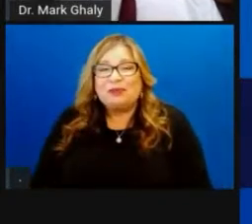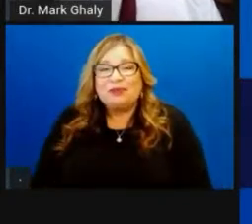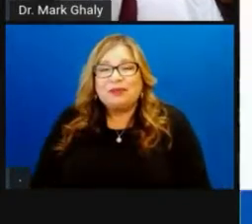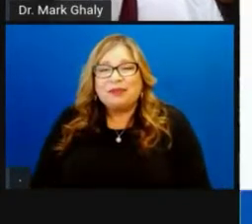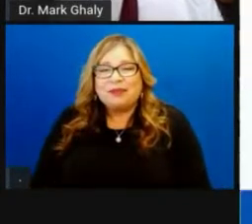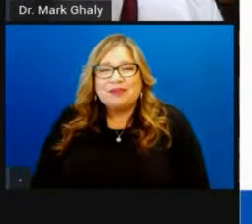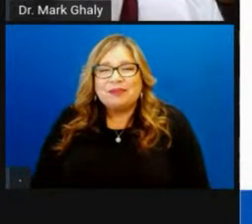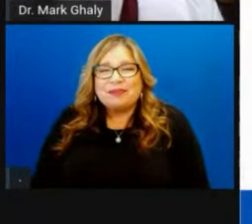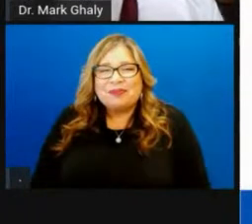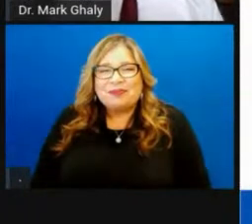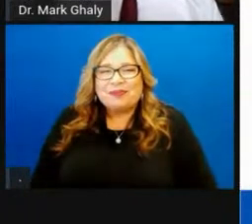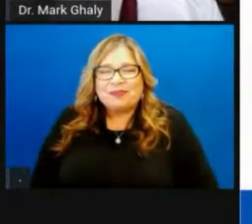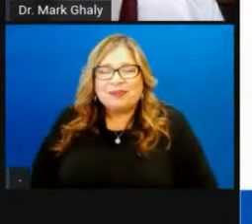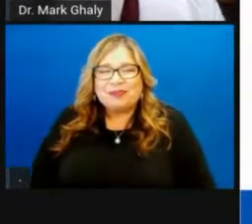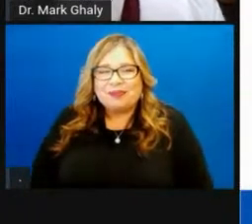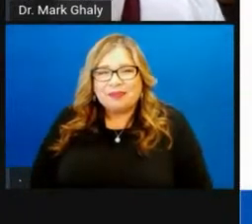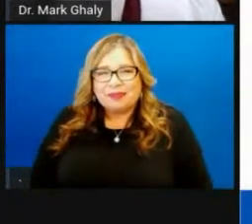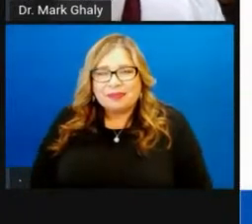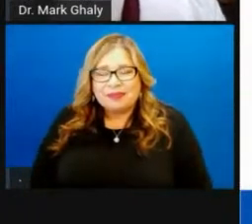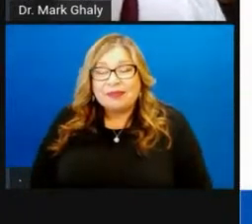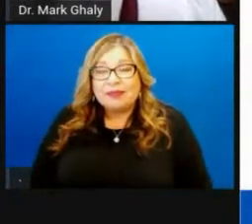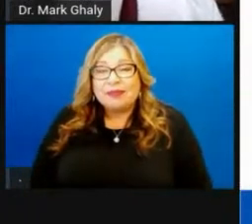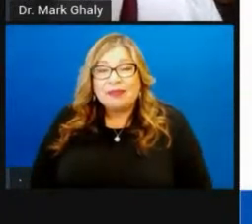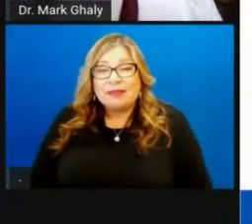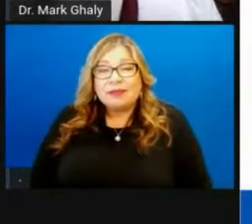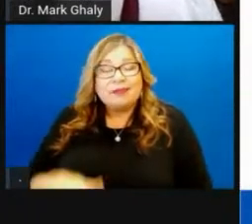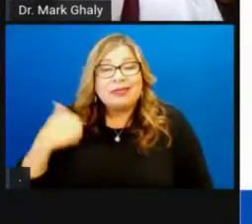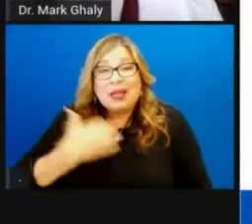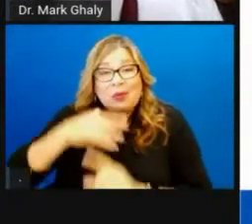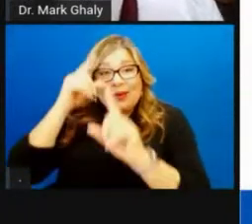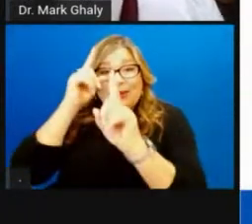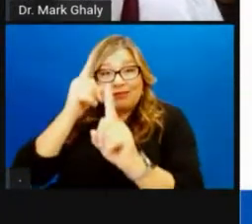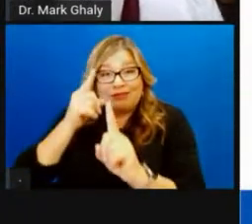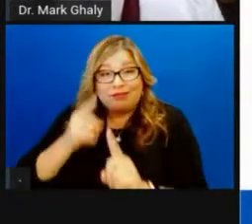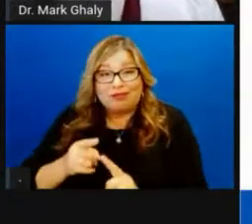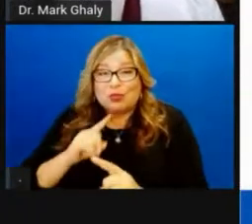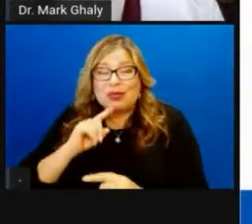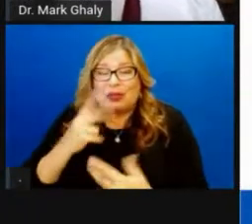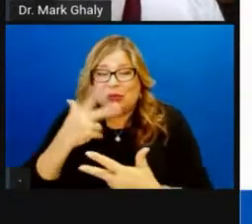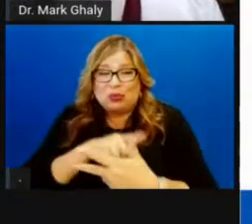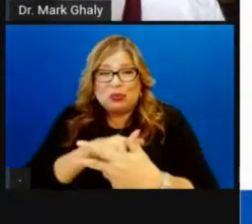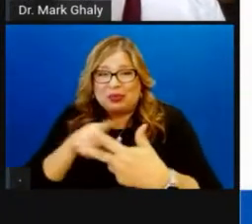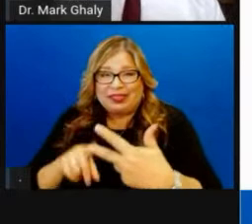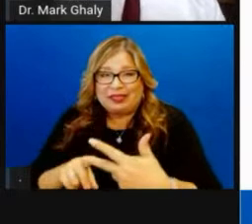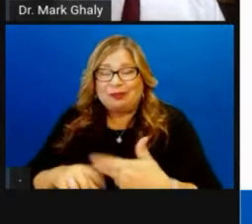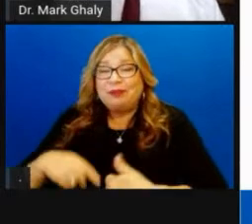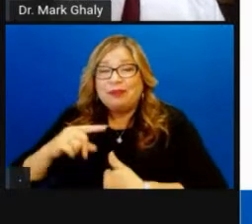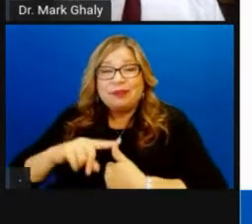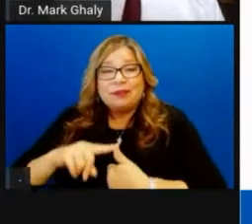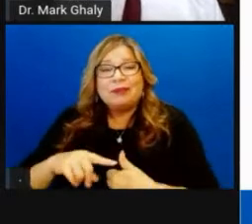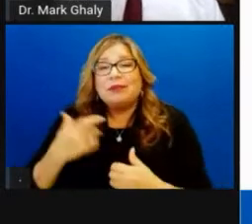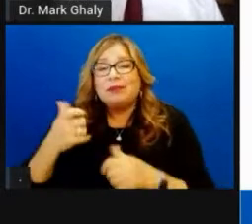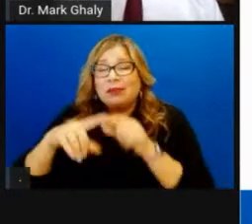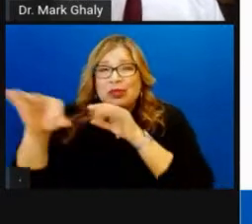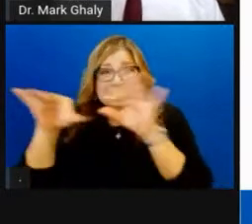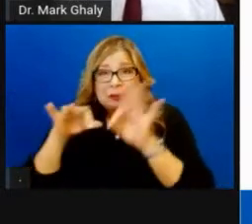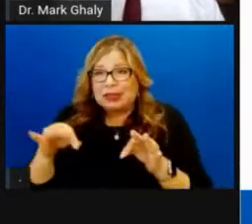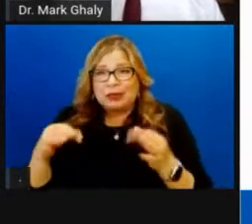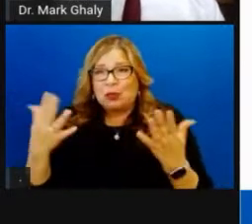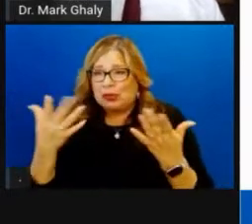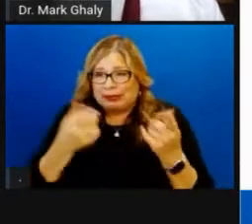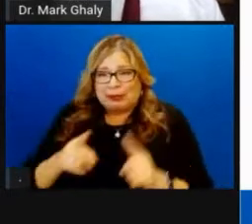next slide, please. So the objectives today are three simple ones. One, outline our current data trends.